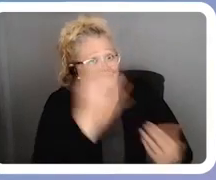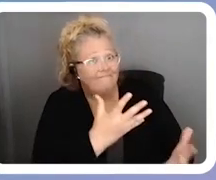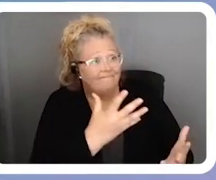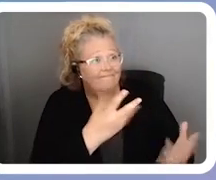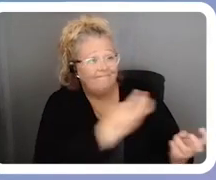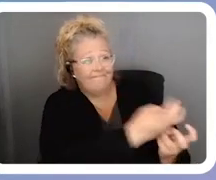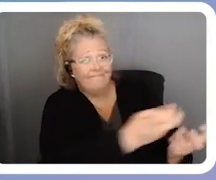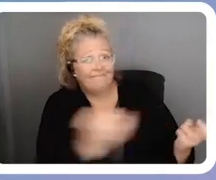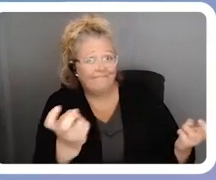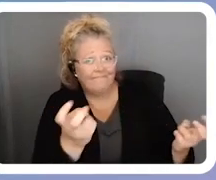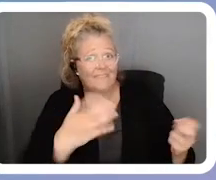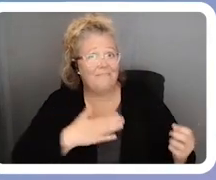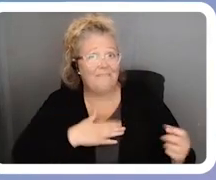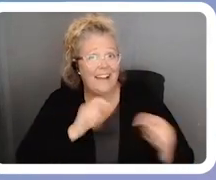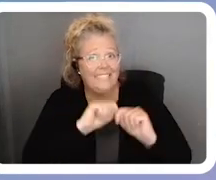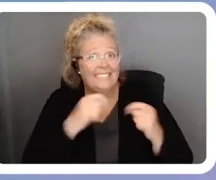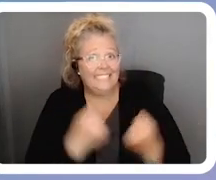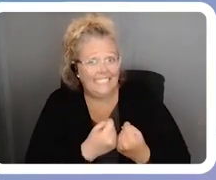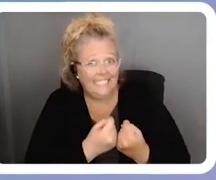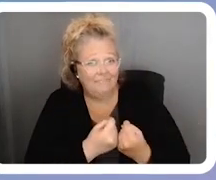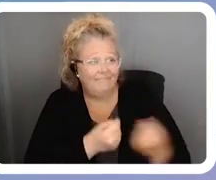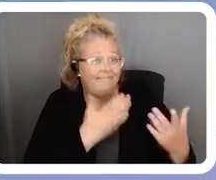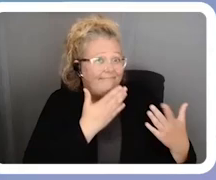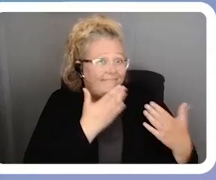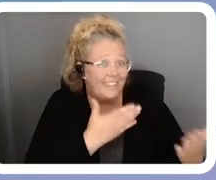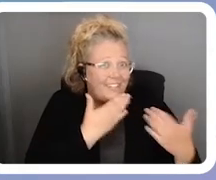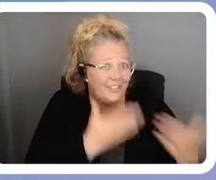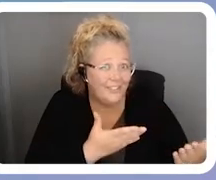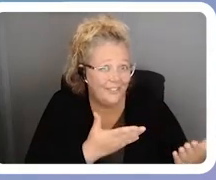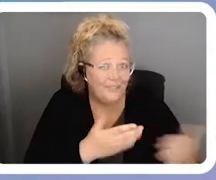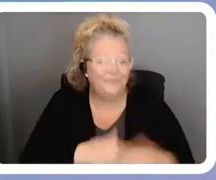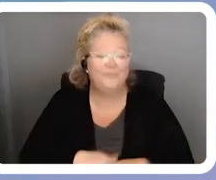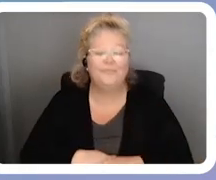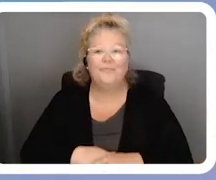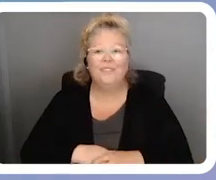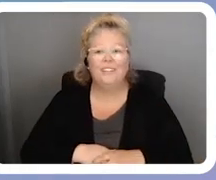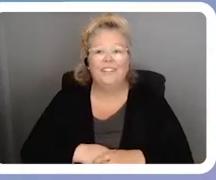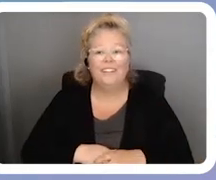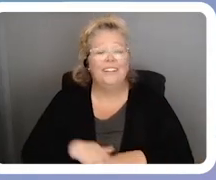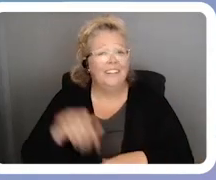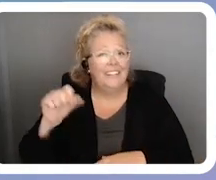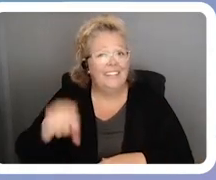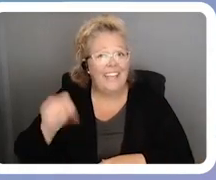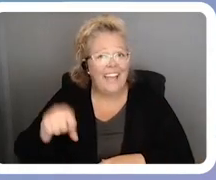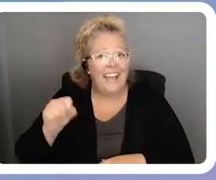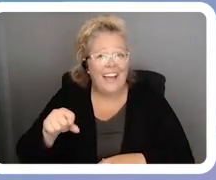say thanks to my team right here, and